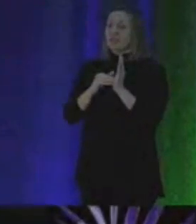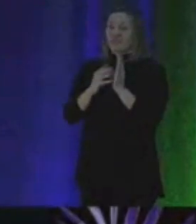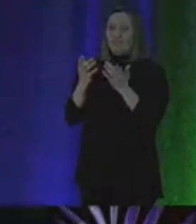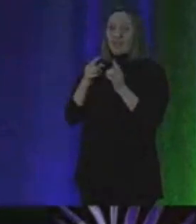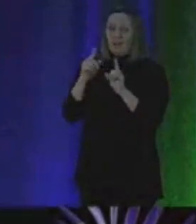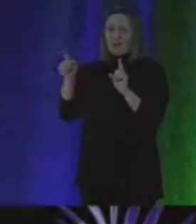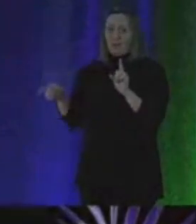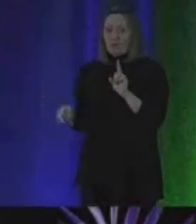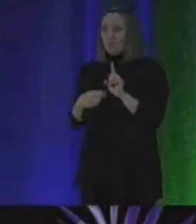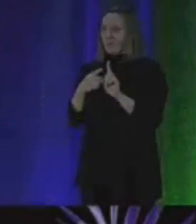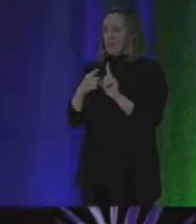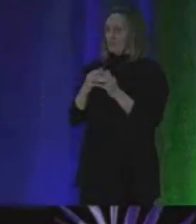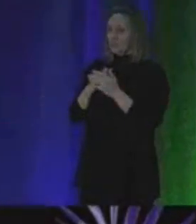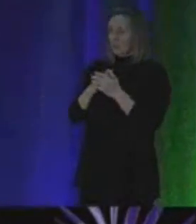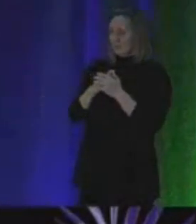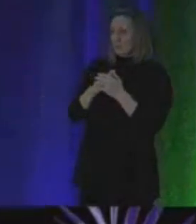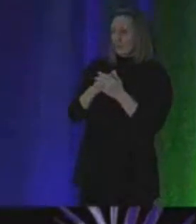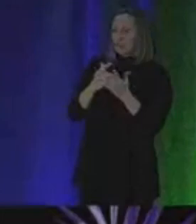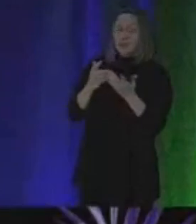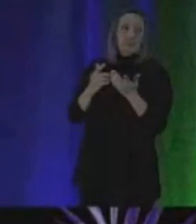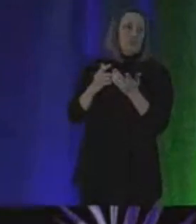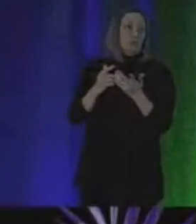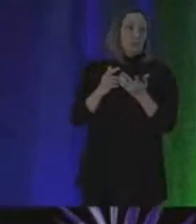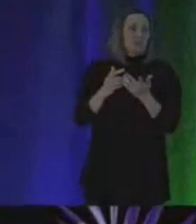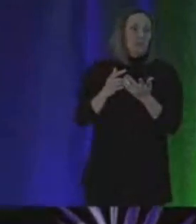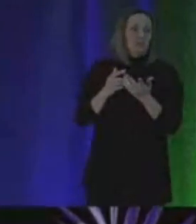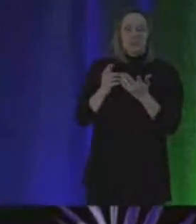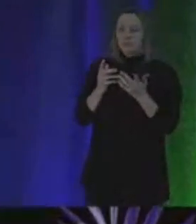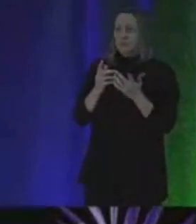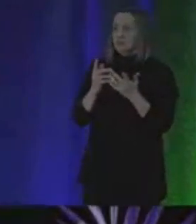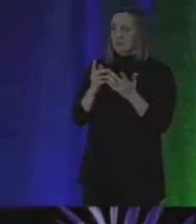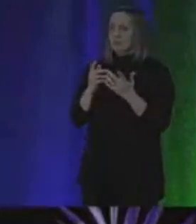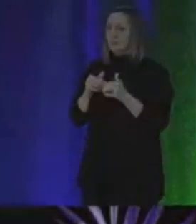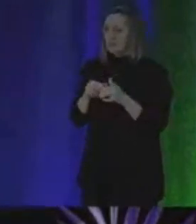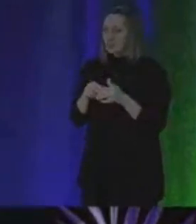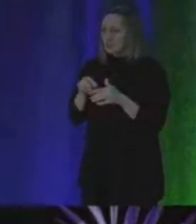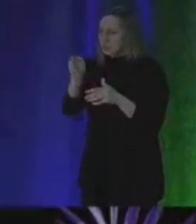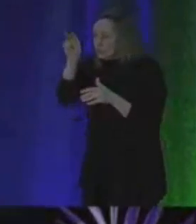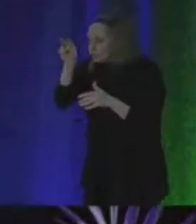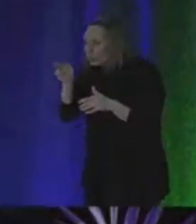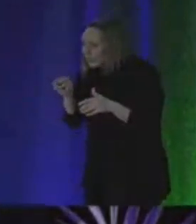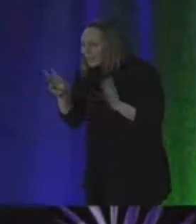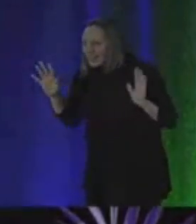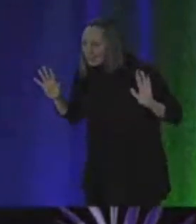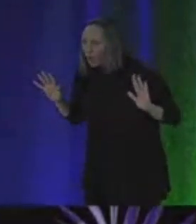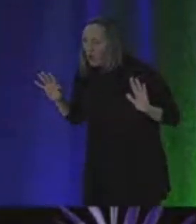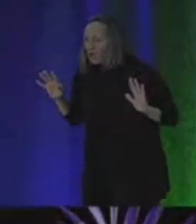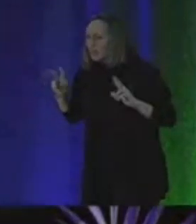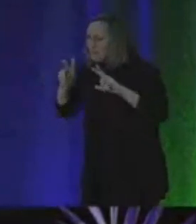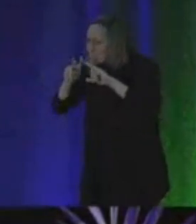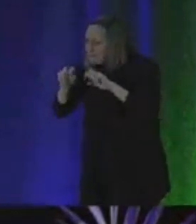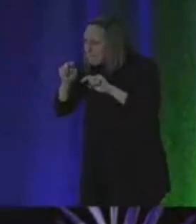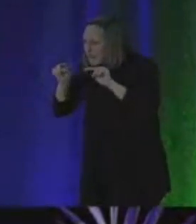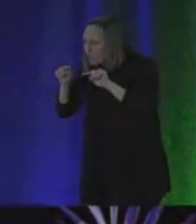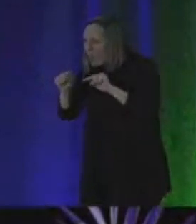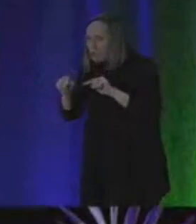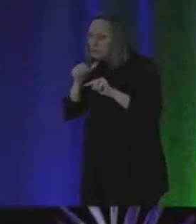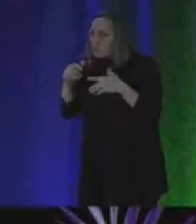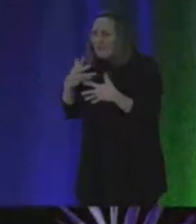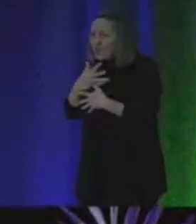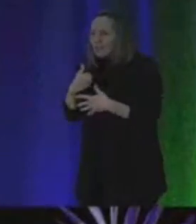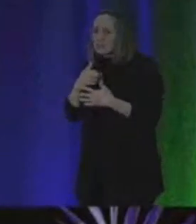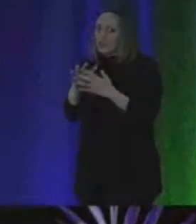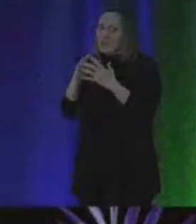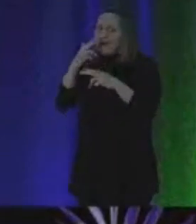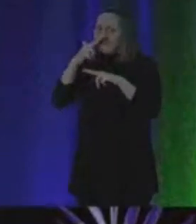where, you know, you just hop in there and read it and pick around, right? Don't be afraid of it because there's a lot